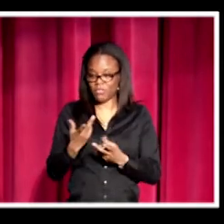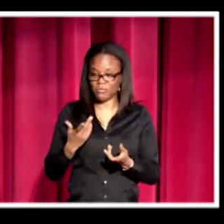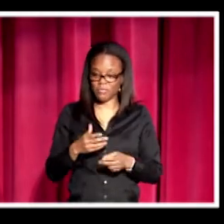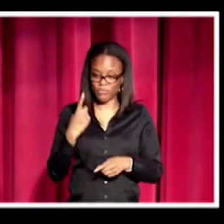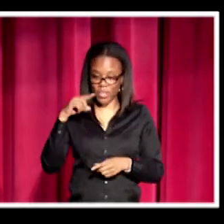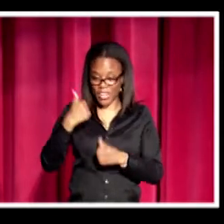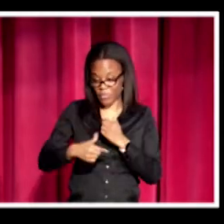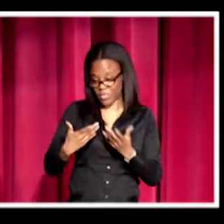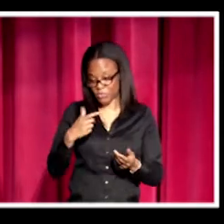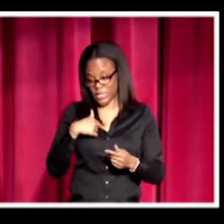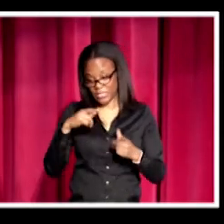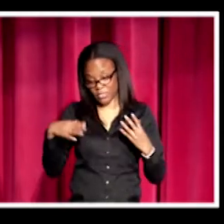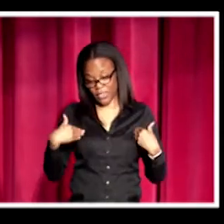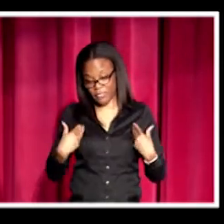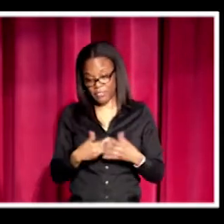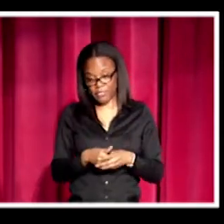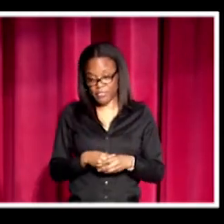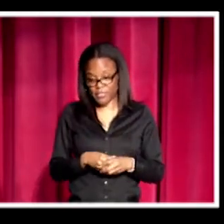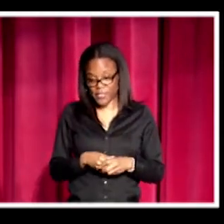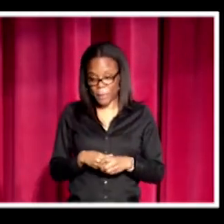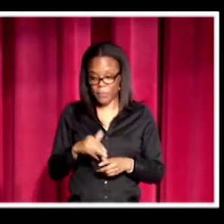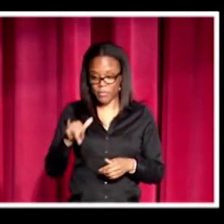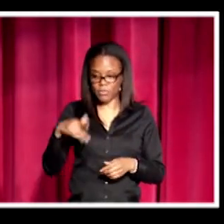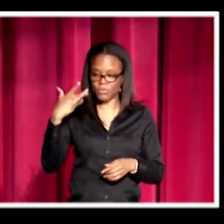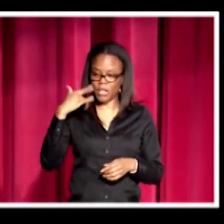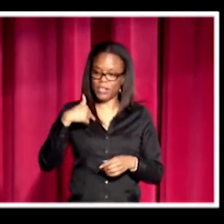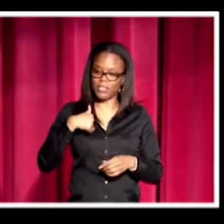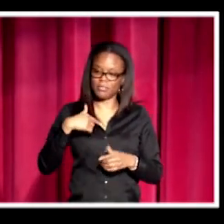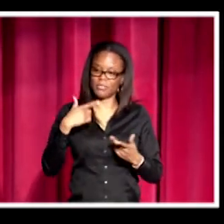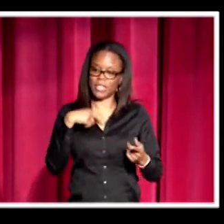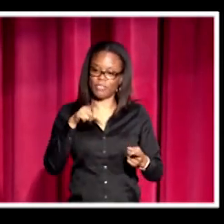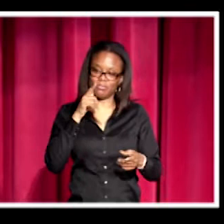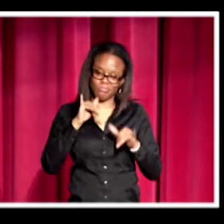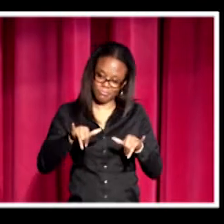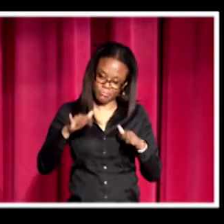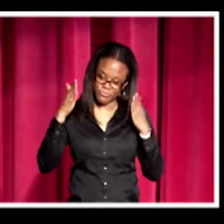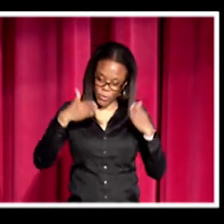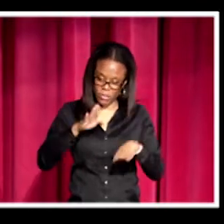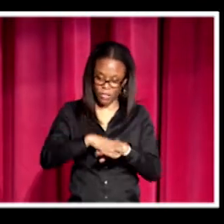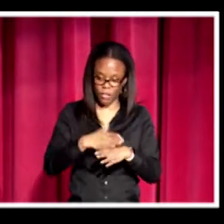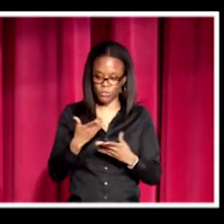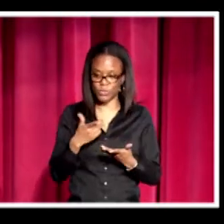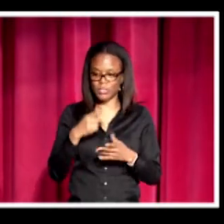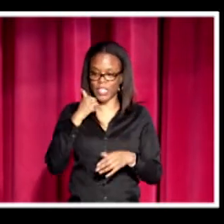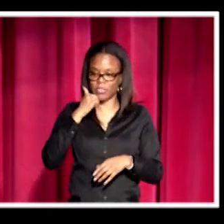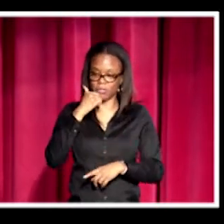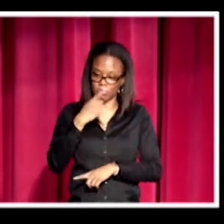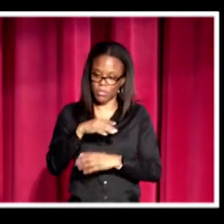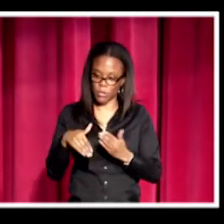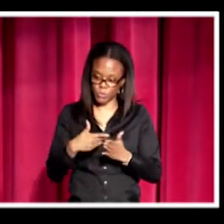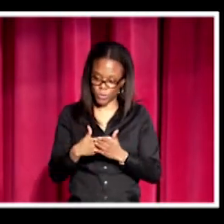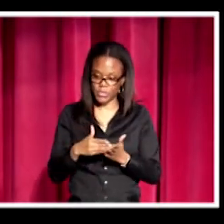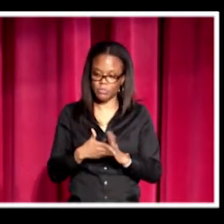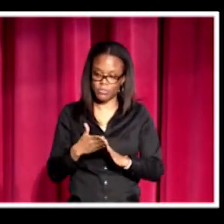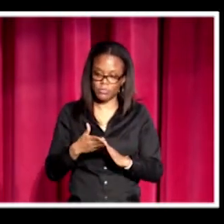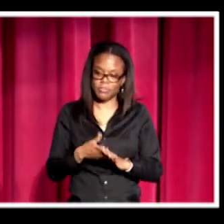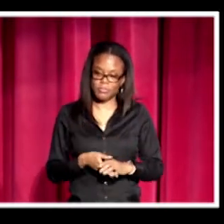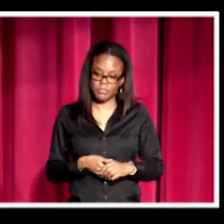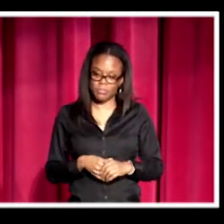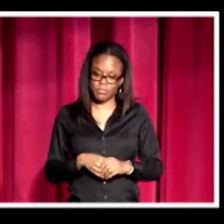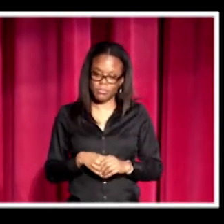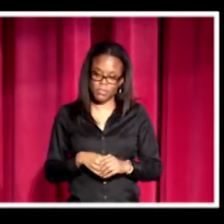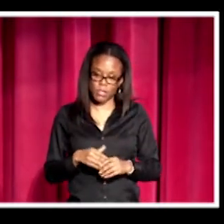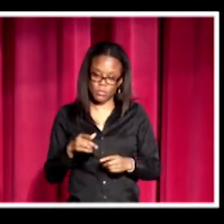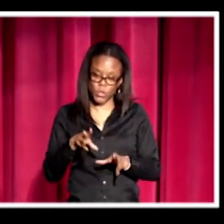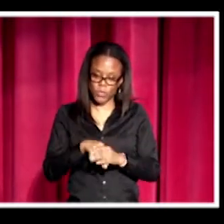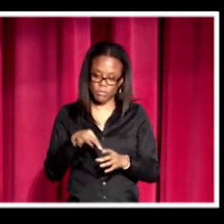everything that we have. And that's why we have to stay focused on the day-to-day operations of our city, the